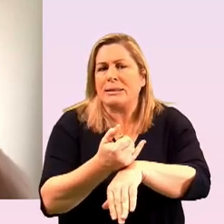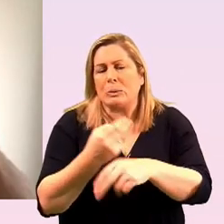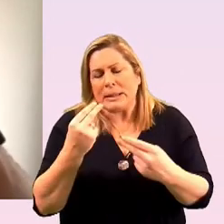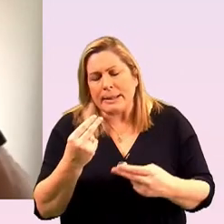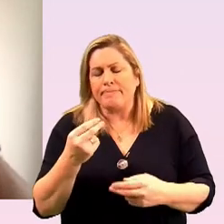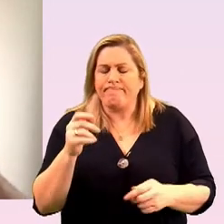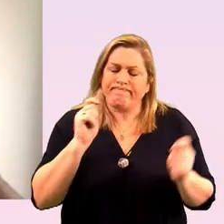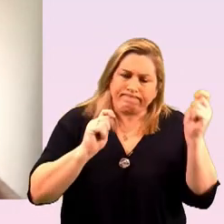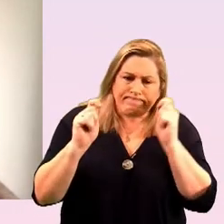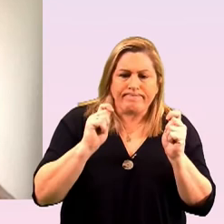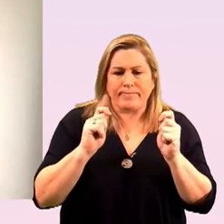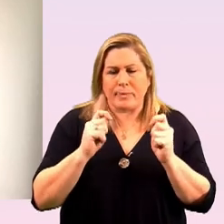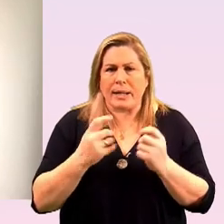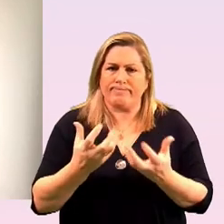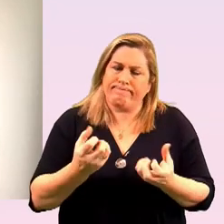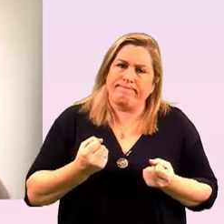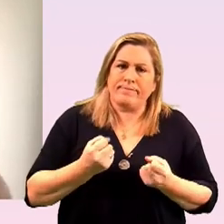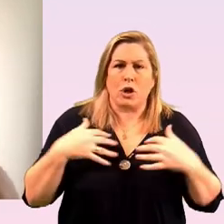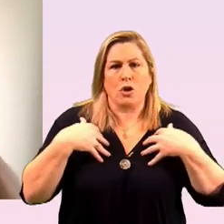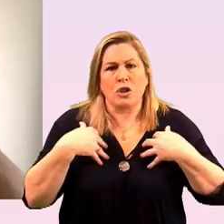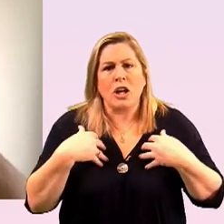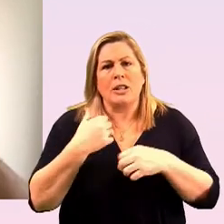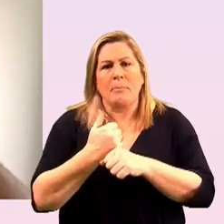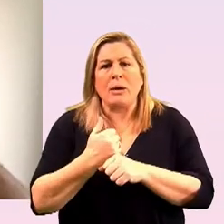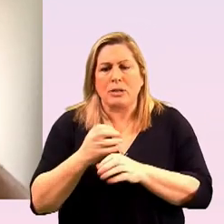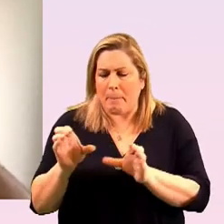concerns of migrant workers,